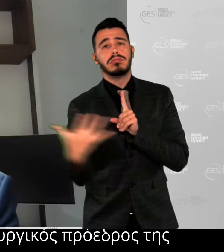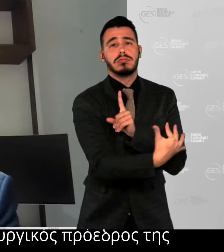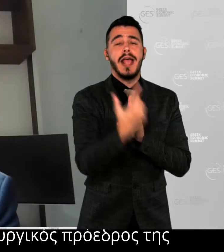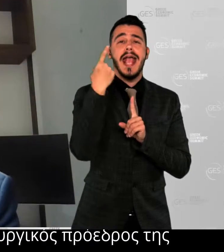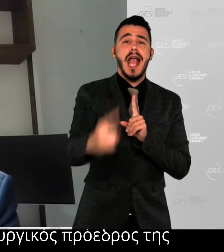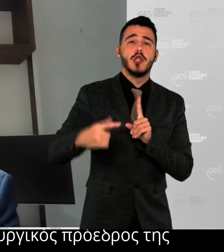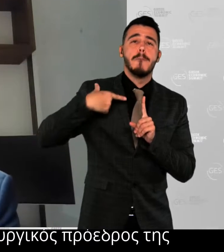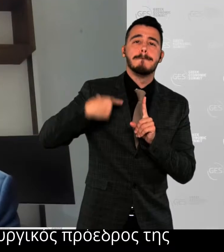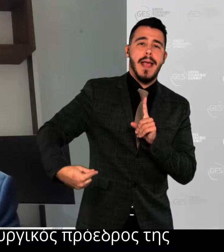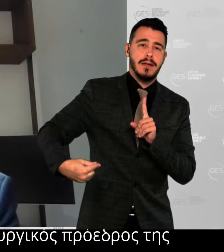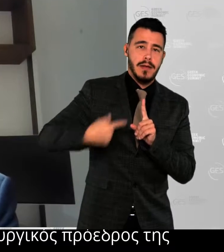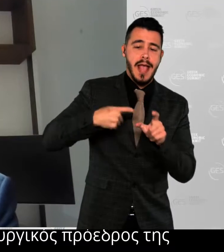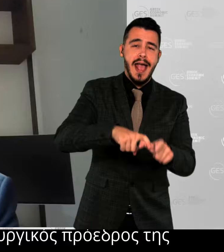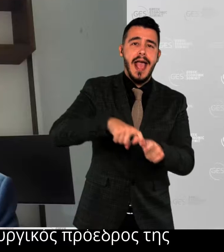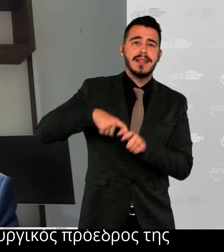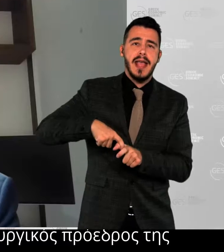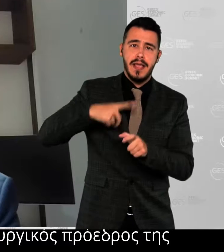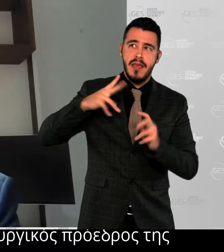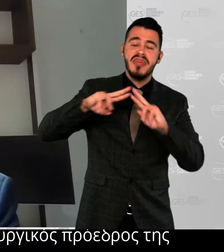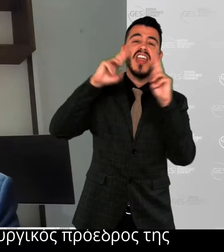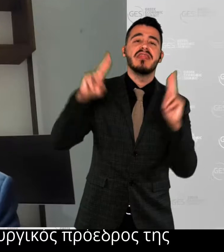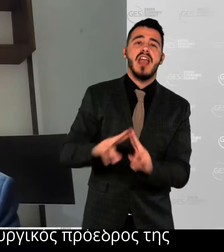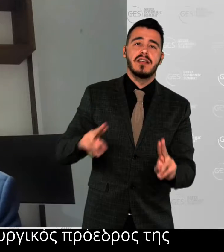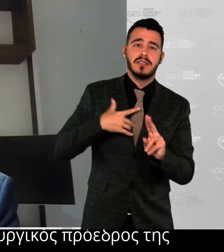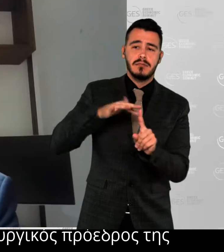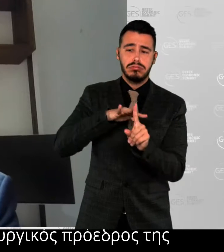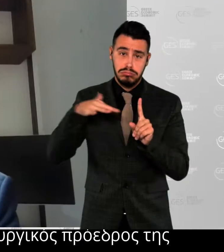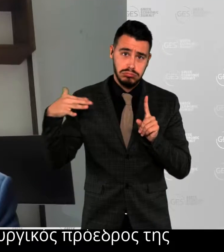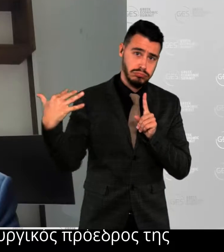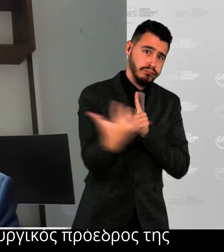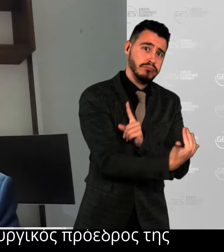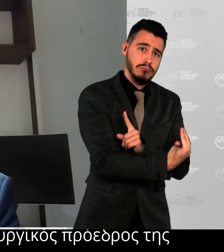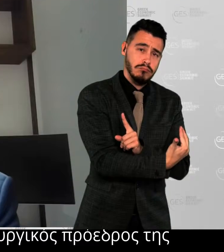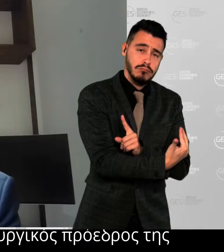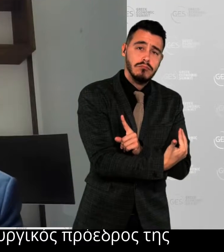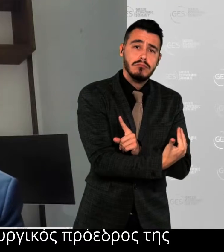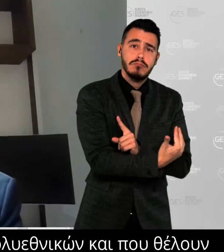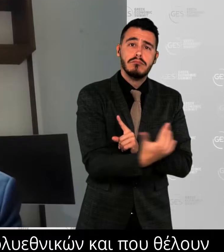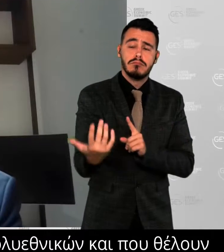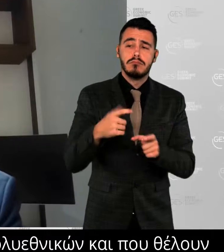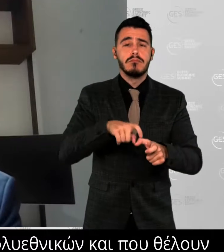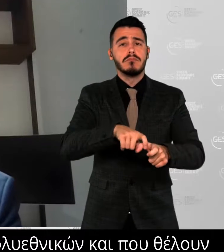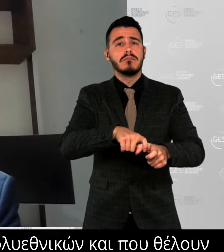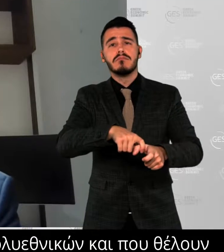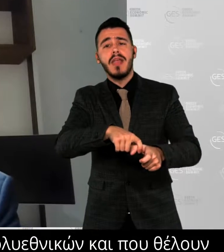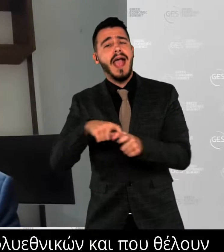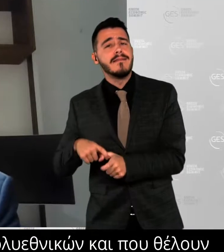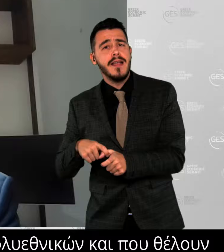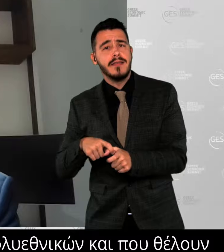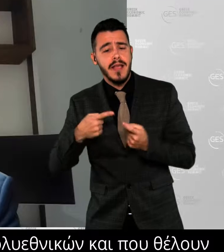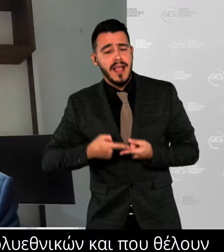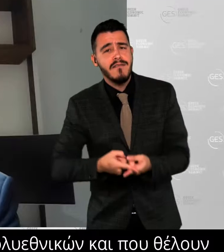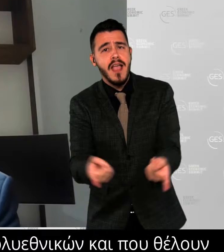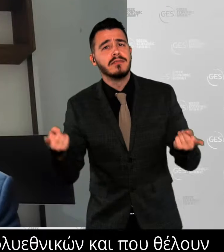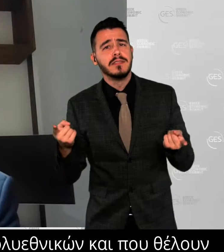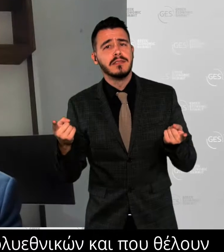aligning their lending and investment portfolios with net zero emissions by 2050. As part of its commitment to sustainable